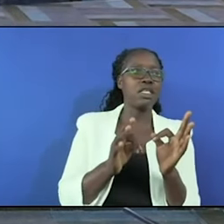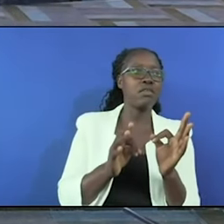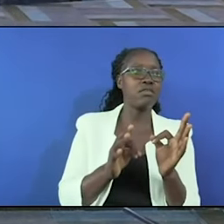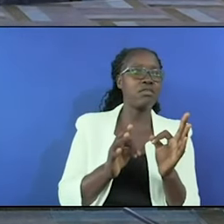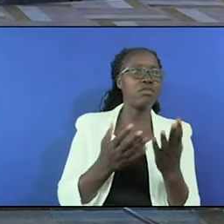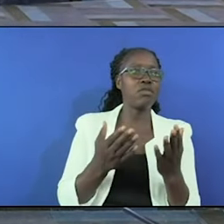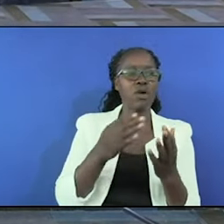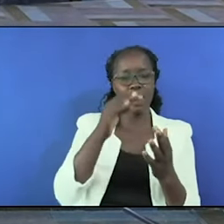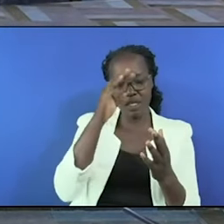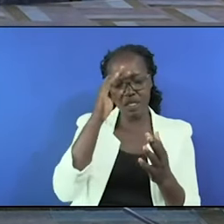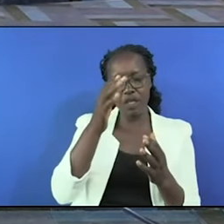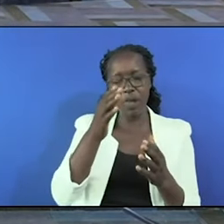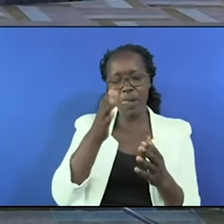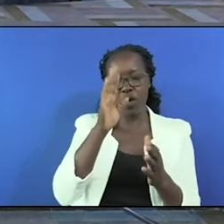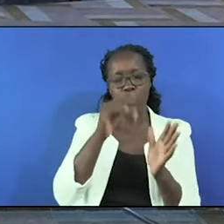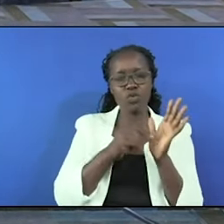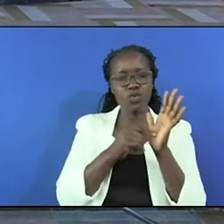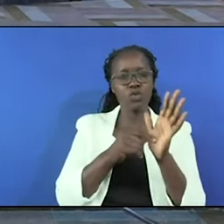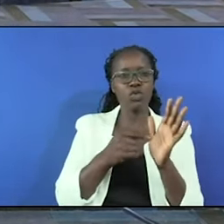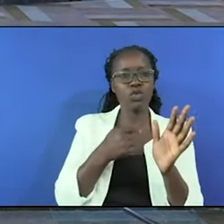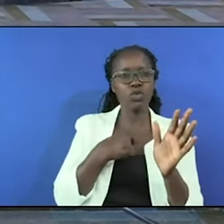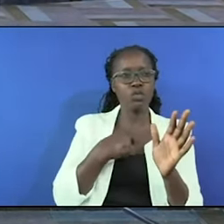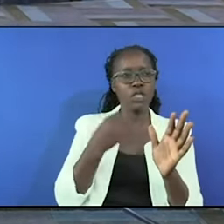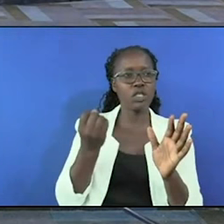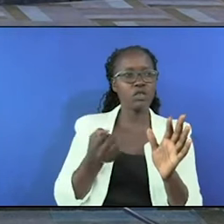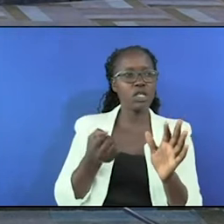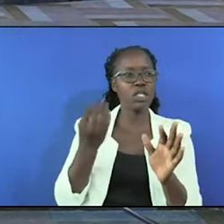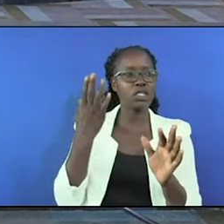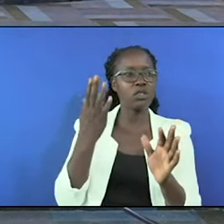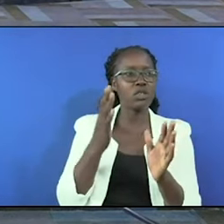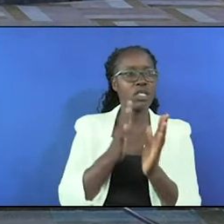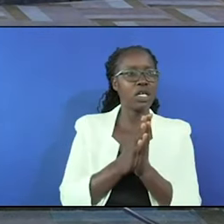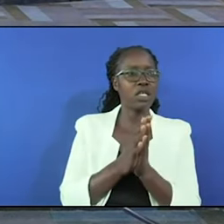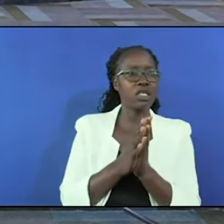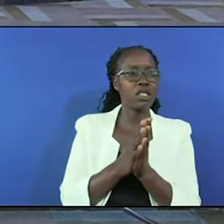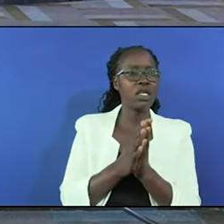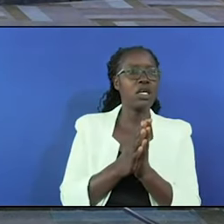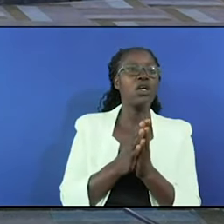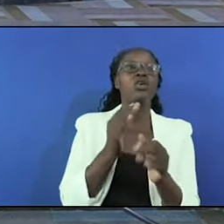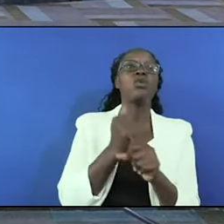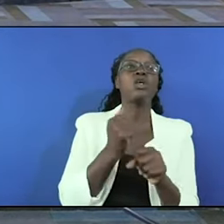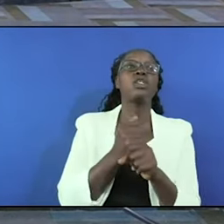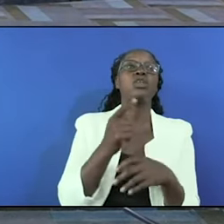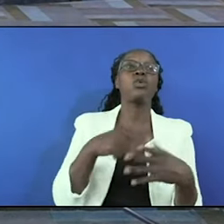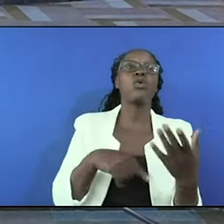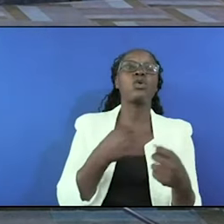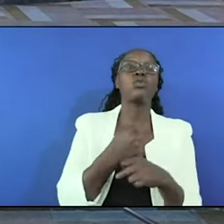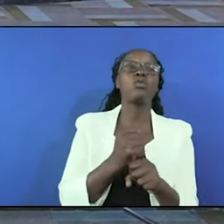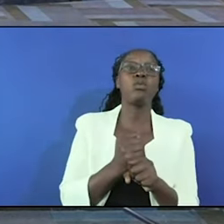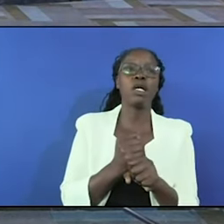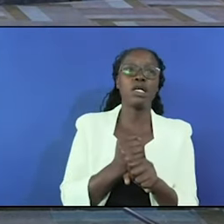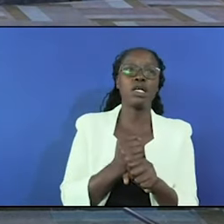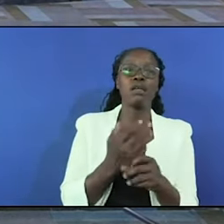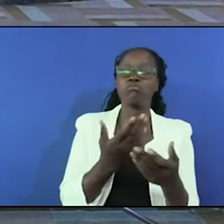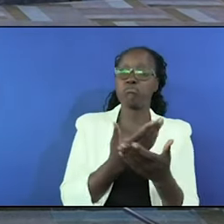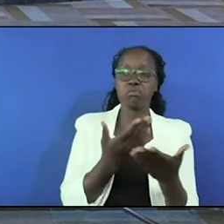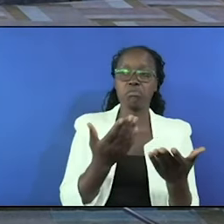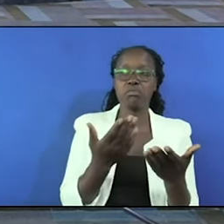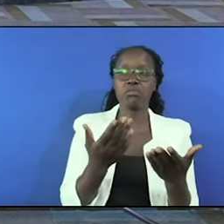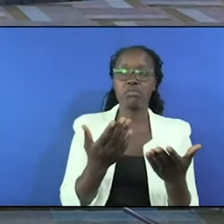if God will reveal to me that you understood and you are going to implement that in your life, by the way,